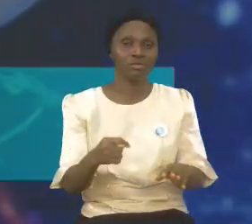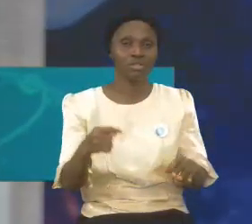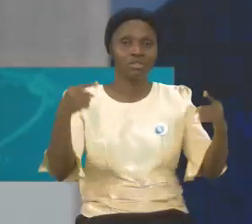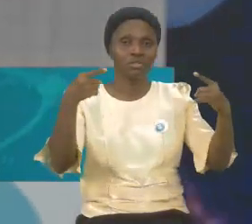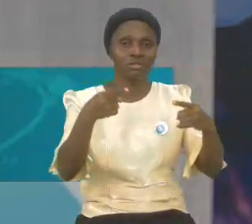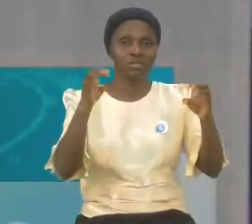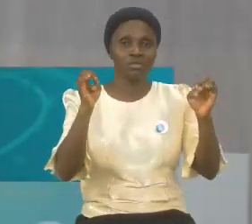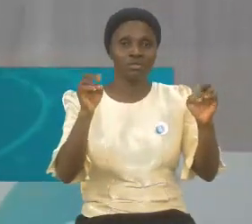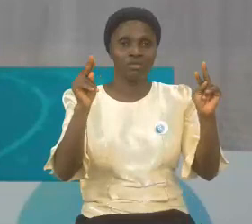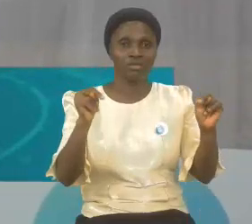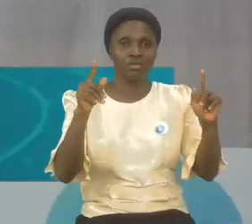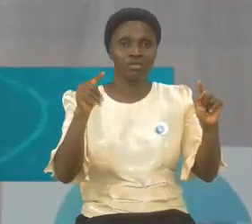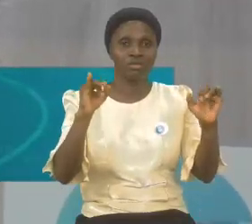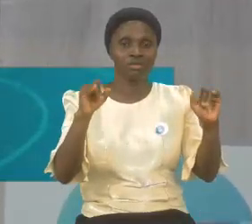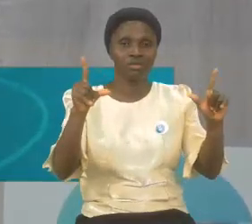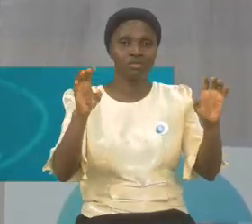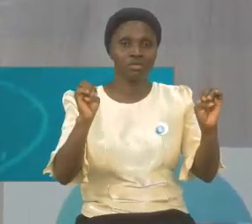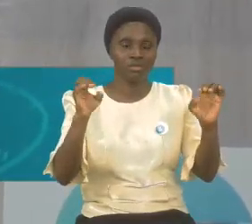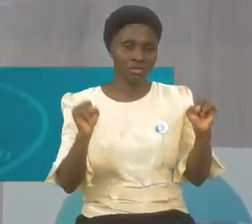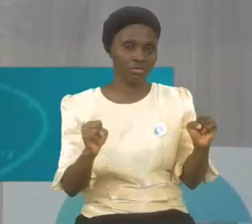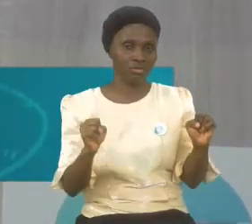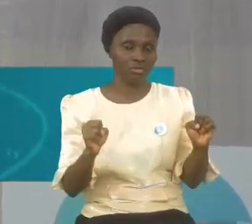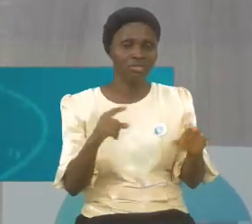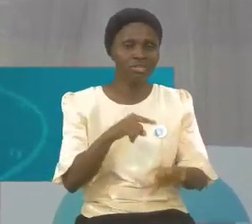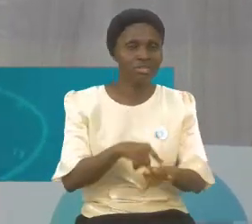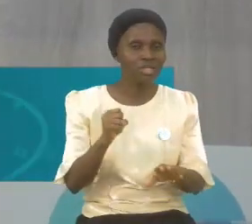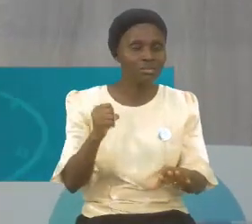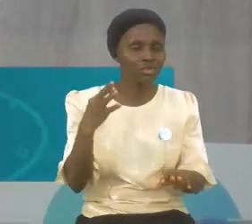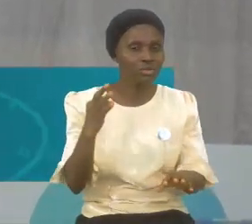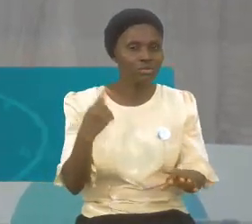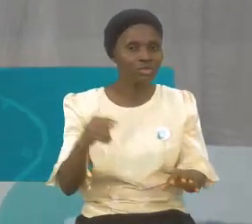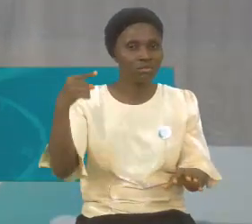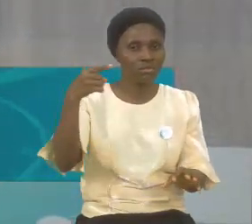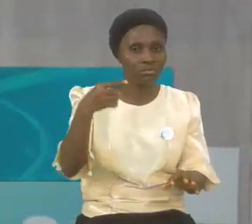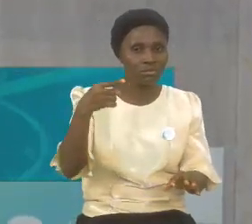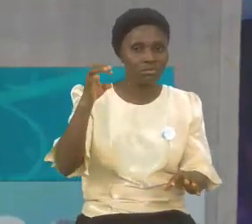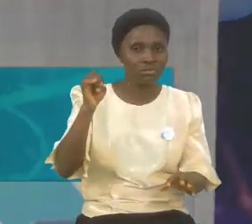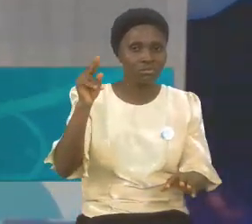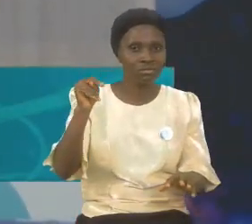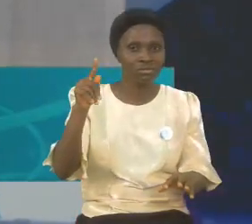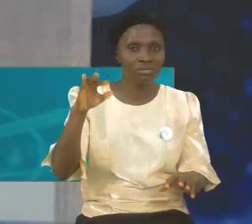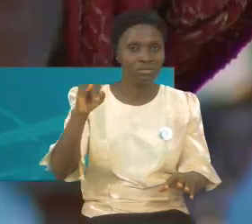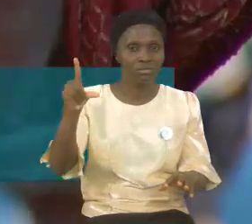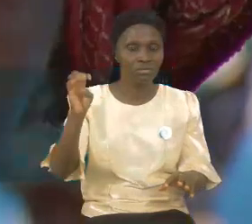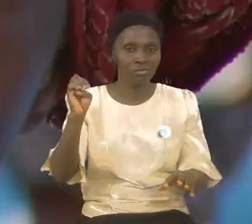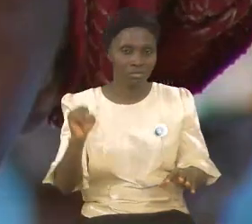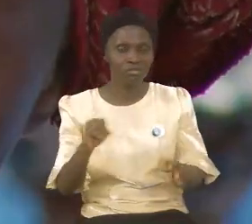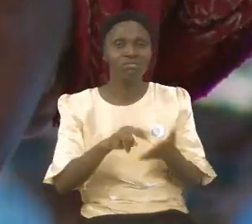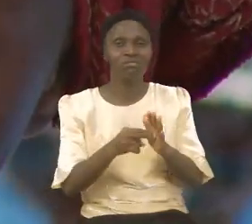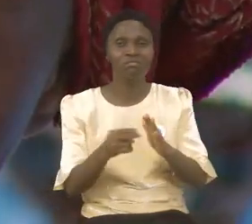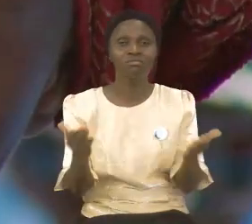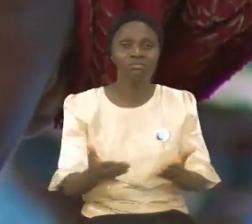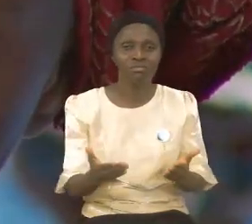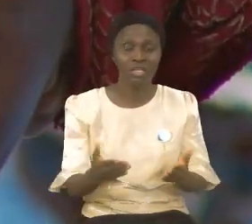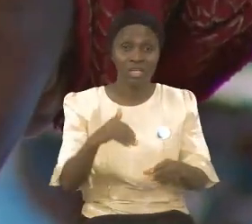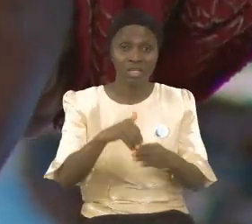times of the Gentiles. What does that mean? Times of the Gentiles. Look at Luke chapter 21. We're